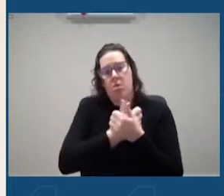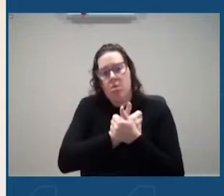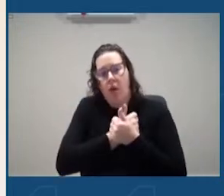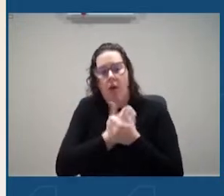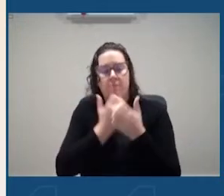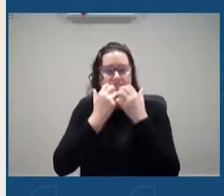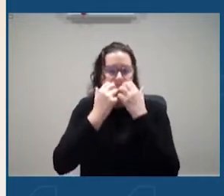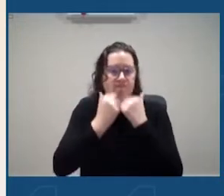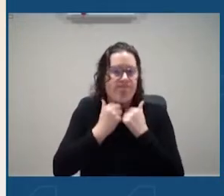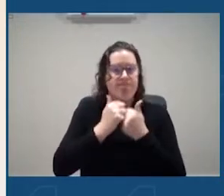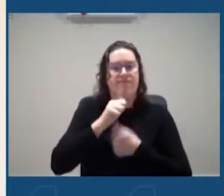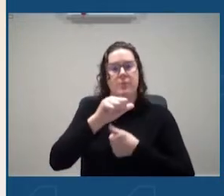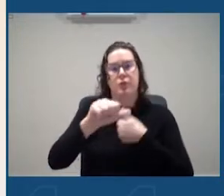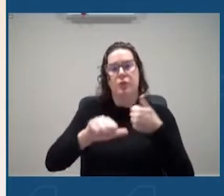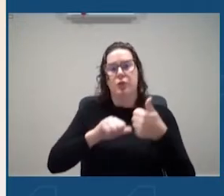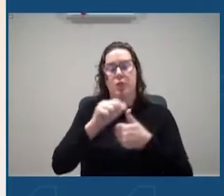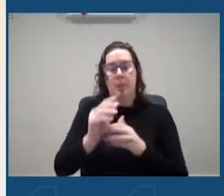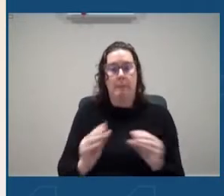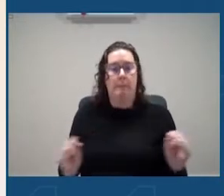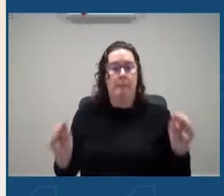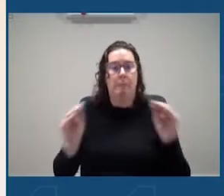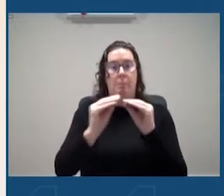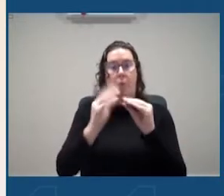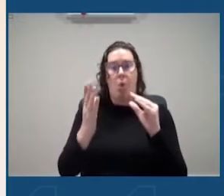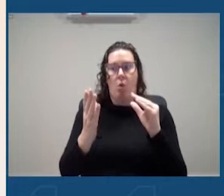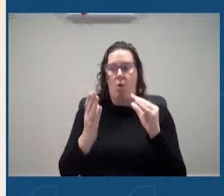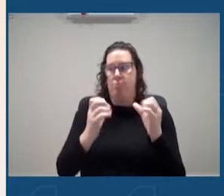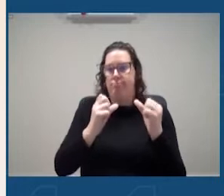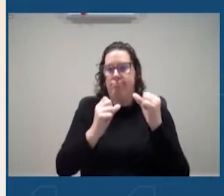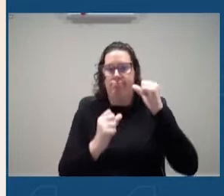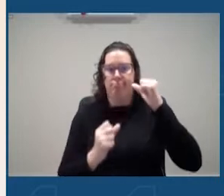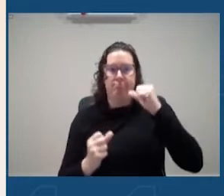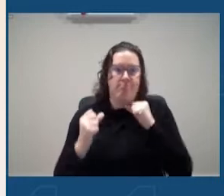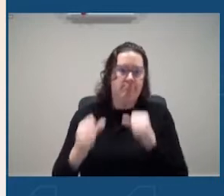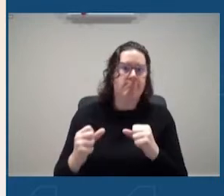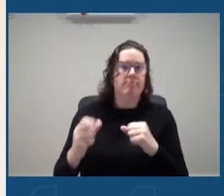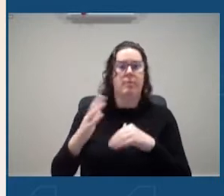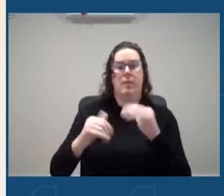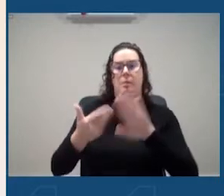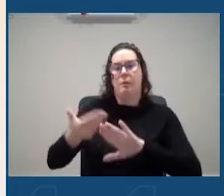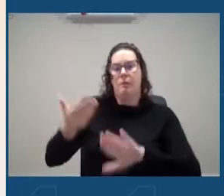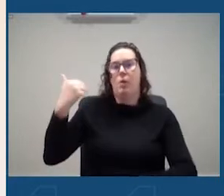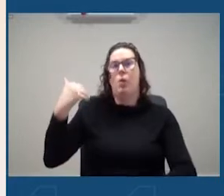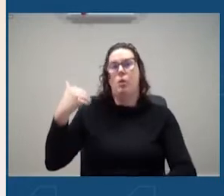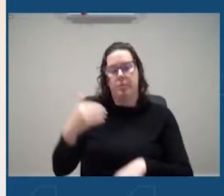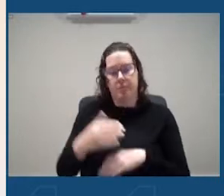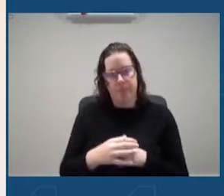each other more than ever before.